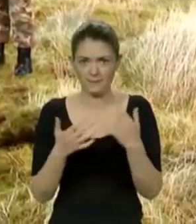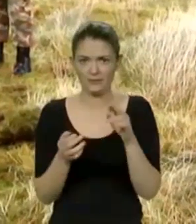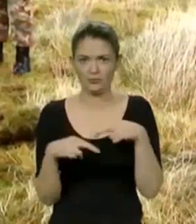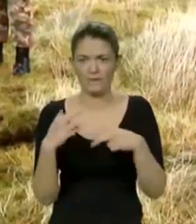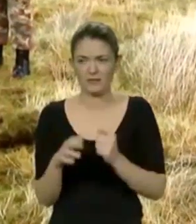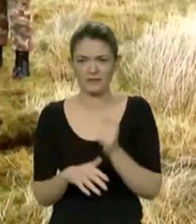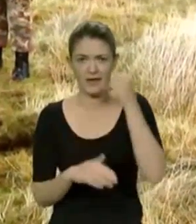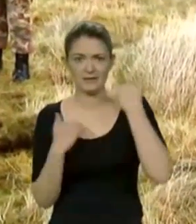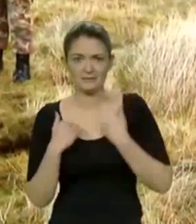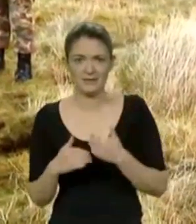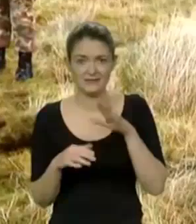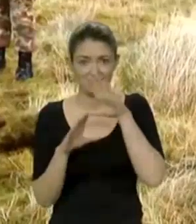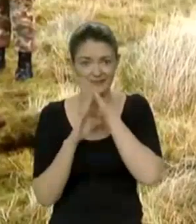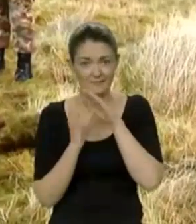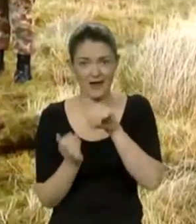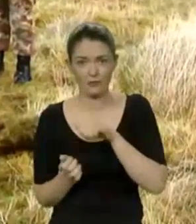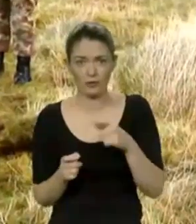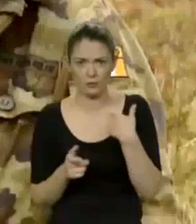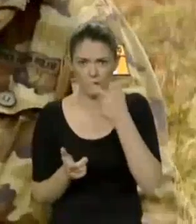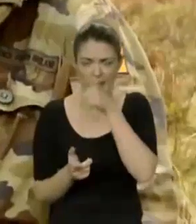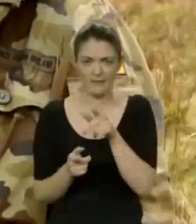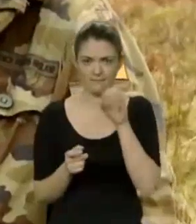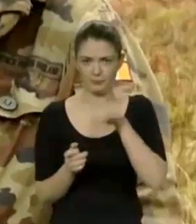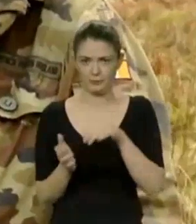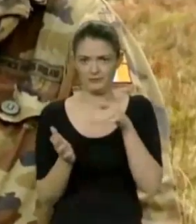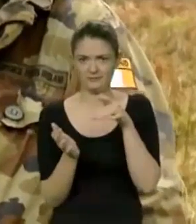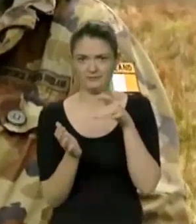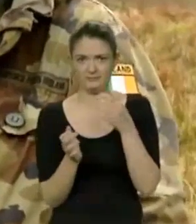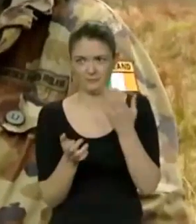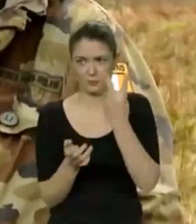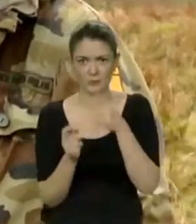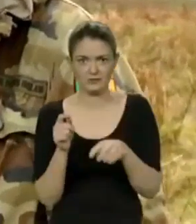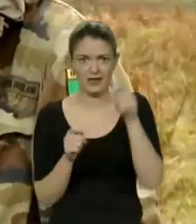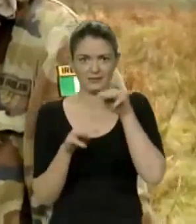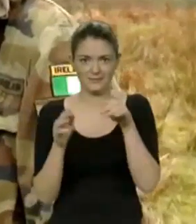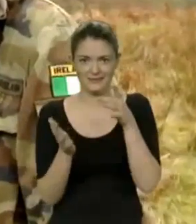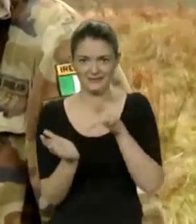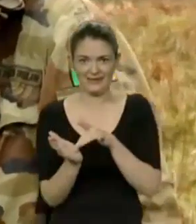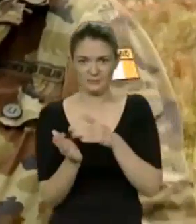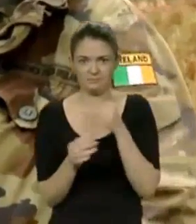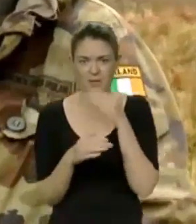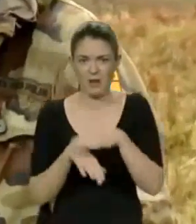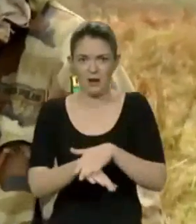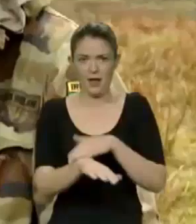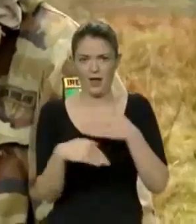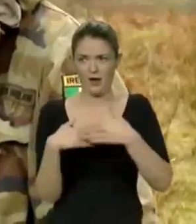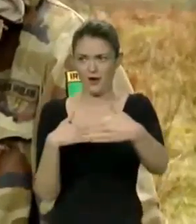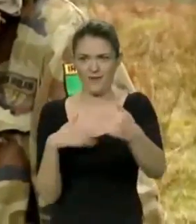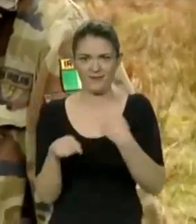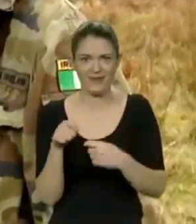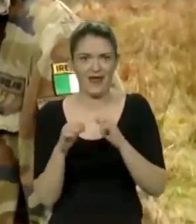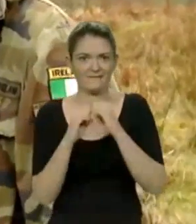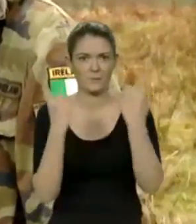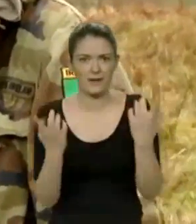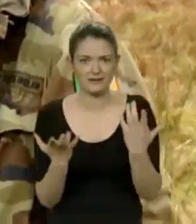man to lie down in it in the sleeping area too. So I was lucky enough to get put with the two tallest in the section. So I was going to be a little bit longer